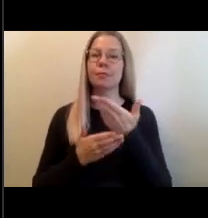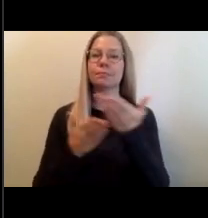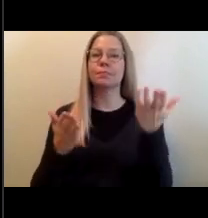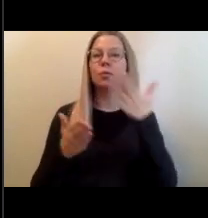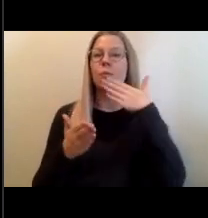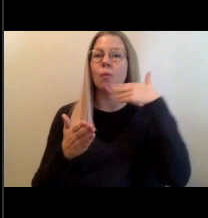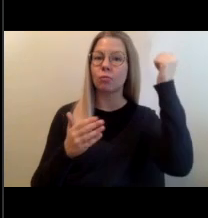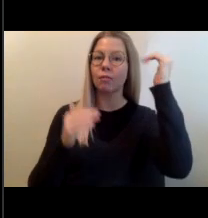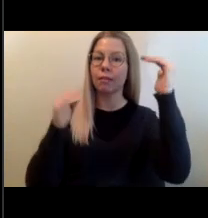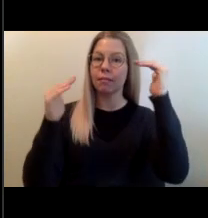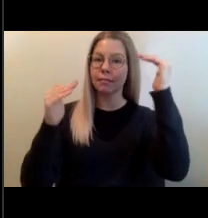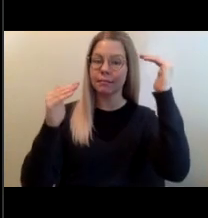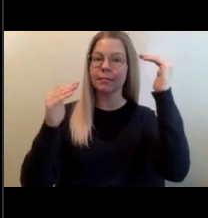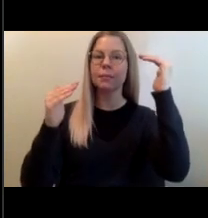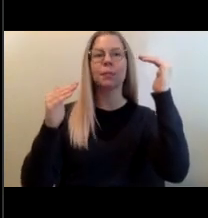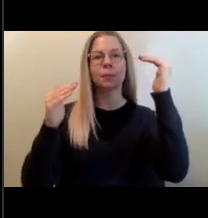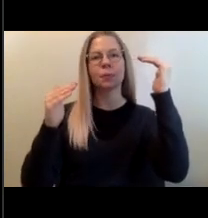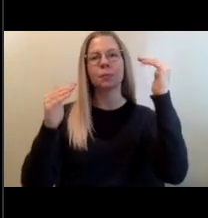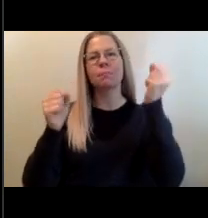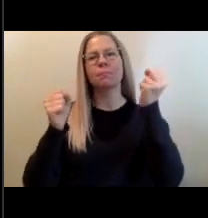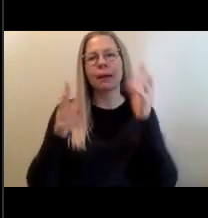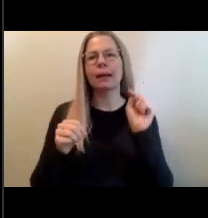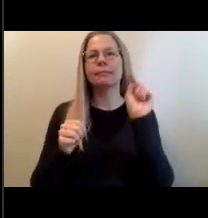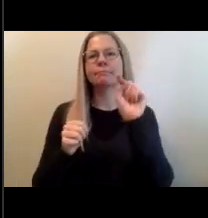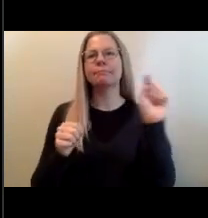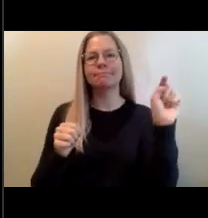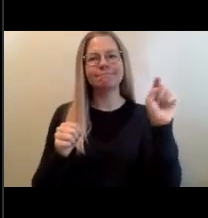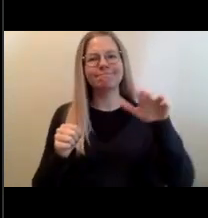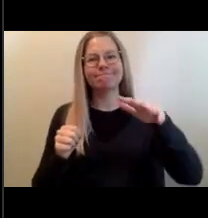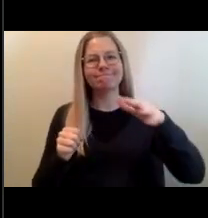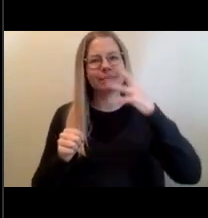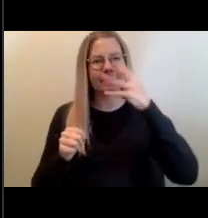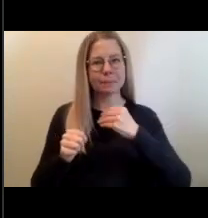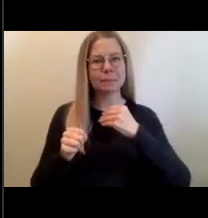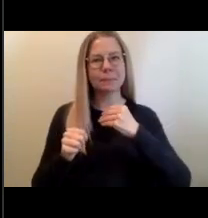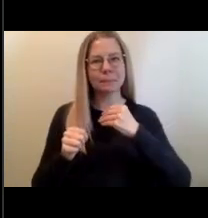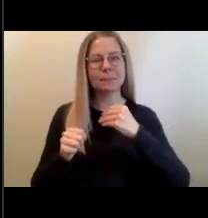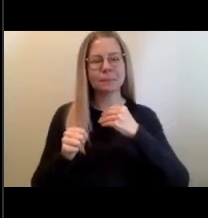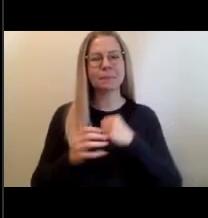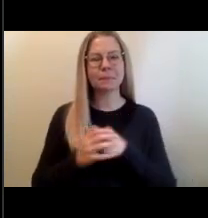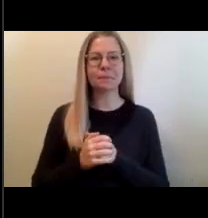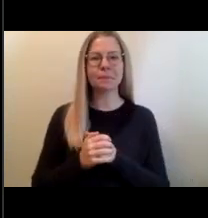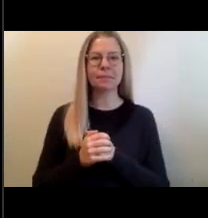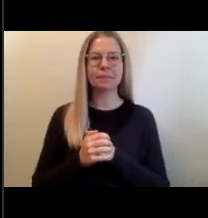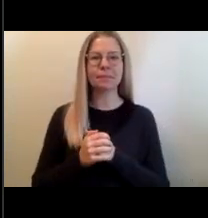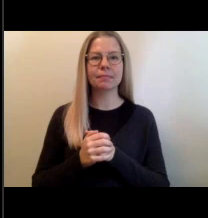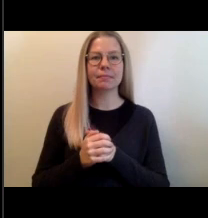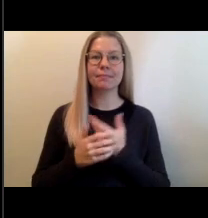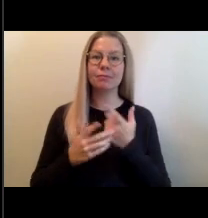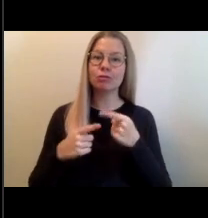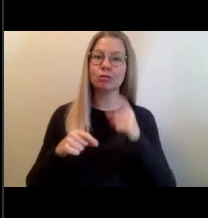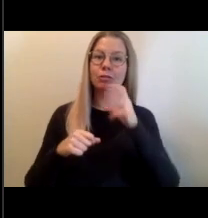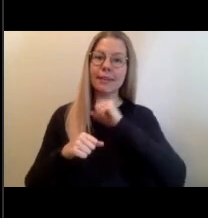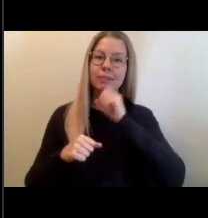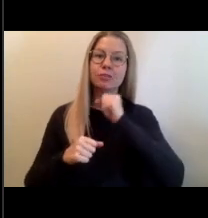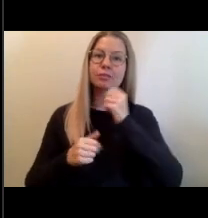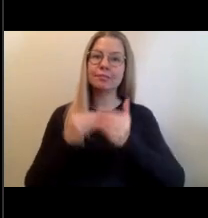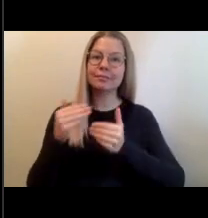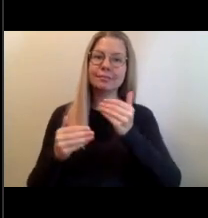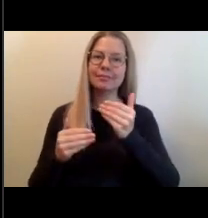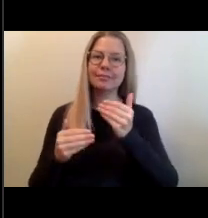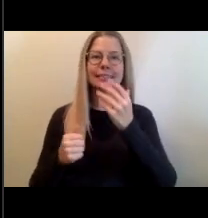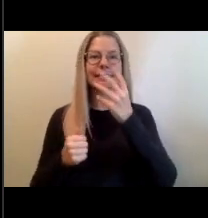that poor sleep is a common factor. In fact, it's a normal course of aging that sleep would change as we get